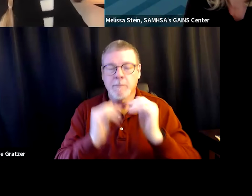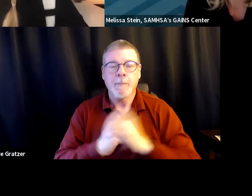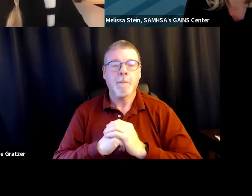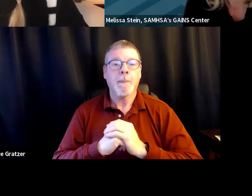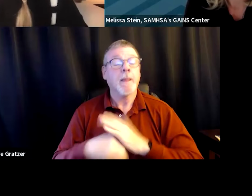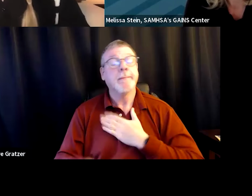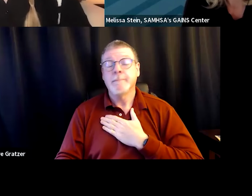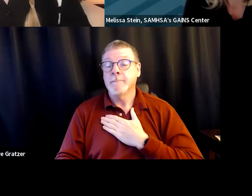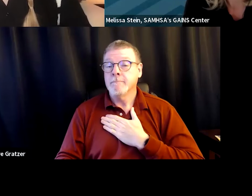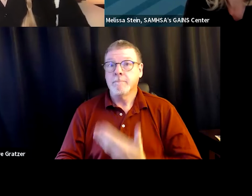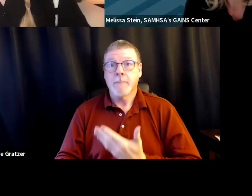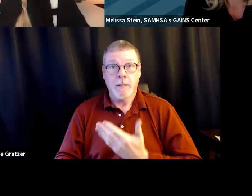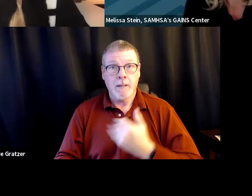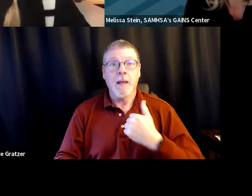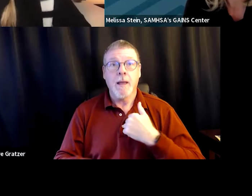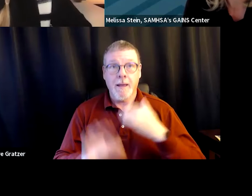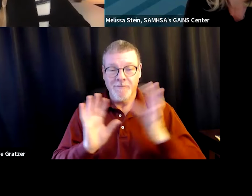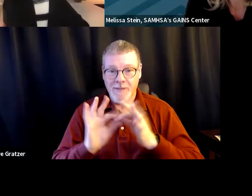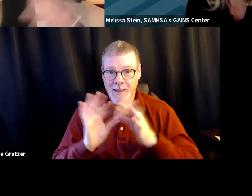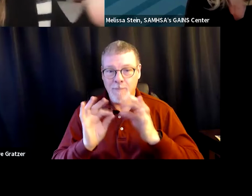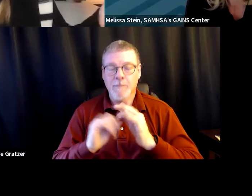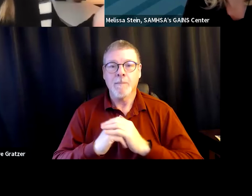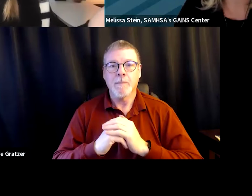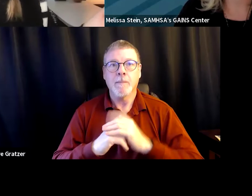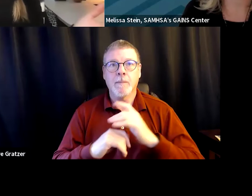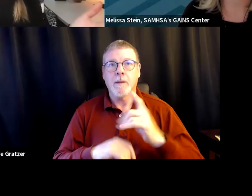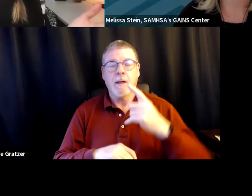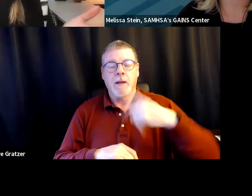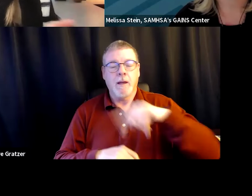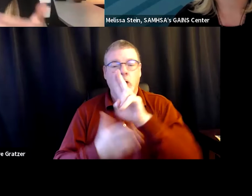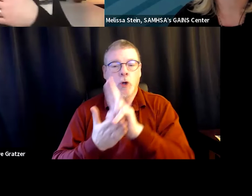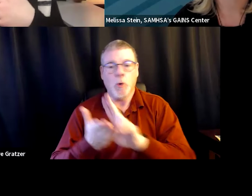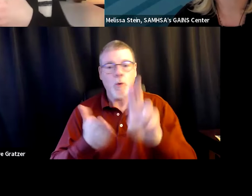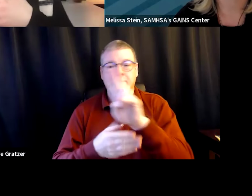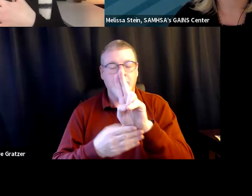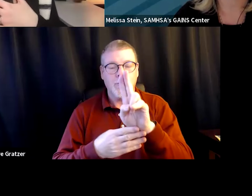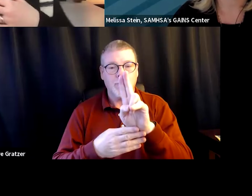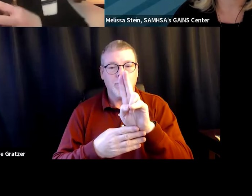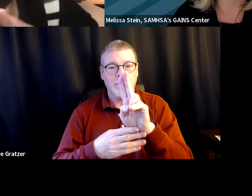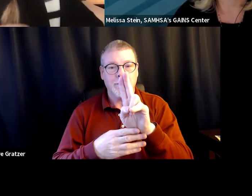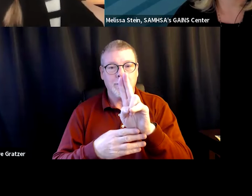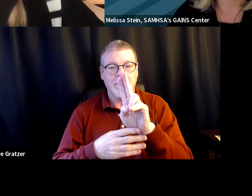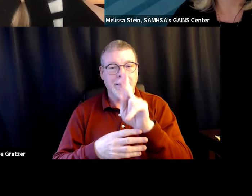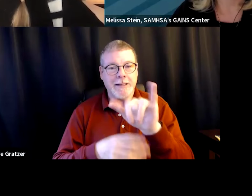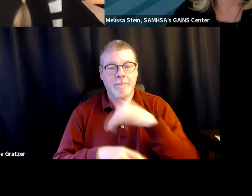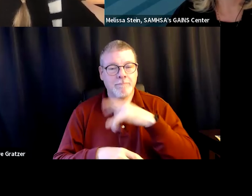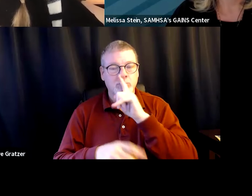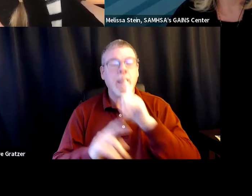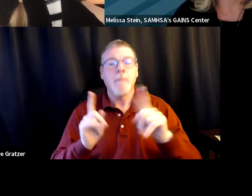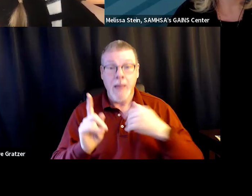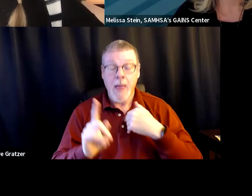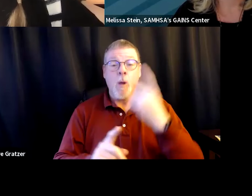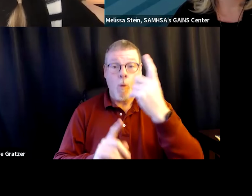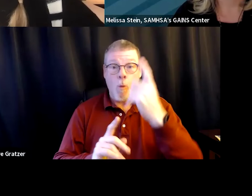Admittedly, we had some comments for a local, well, not we, the University of Louisville, let me be really explicit. Myself, I had comments for a legislator who